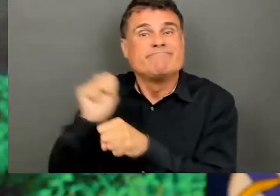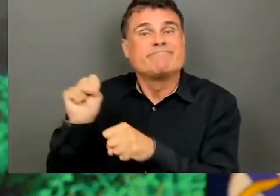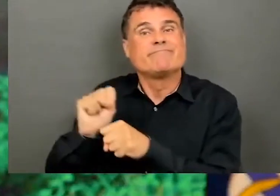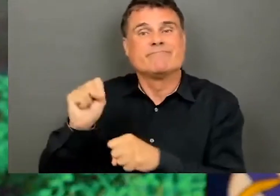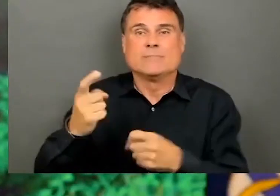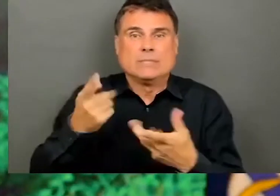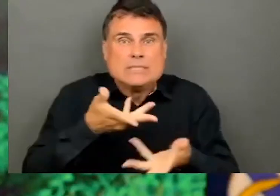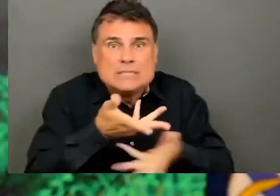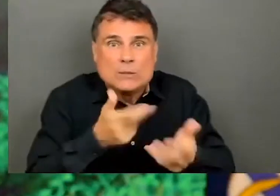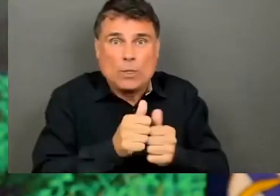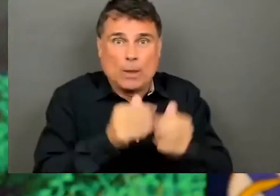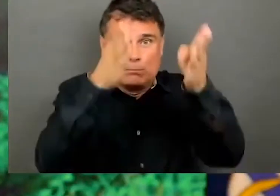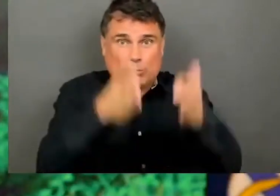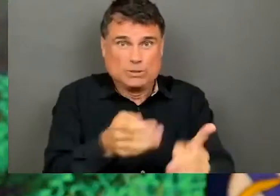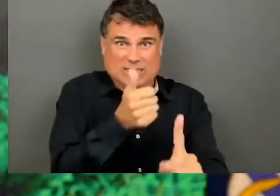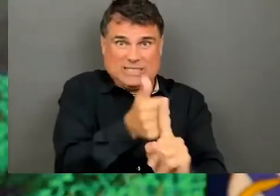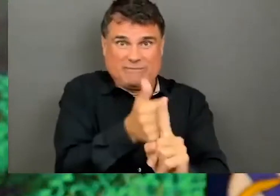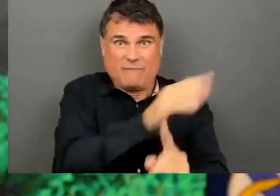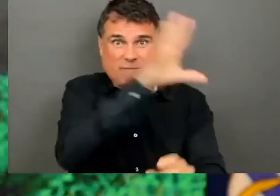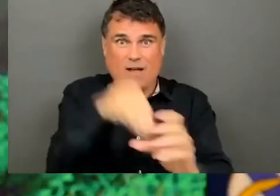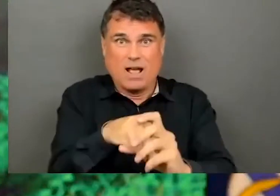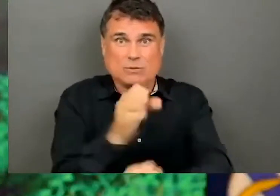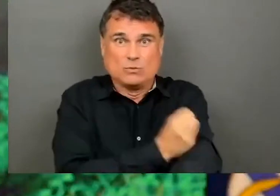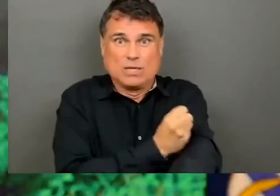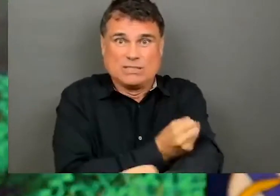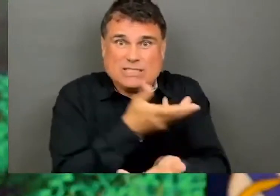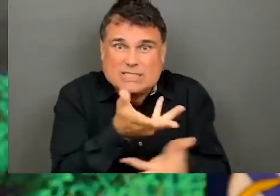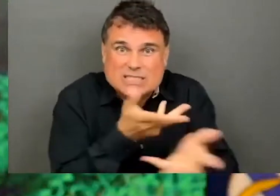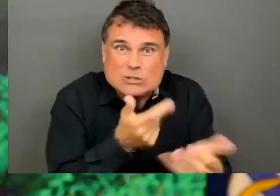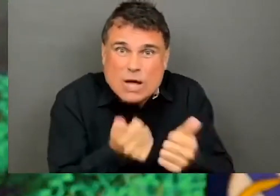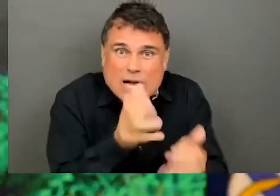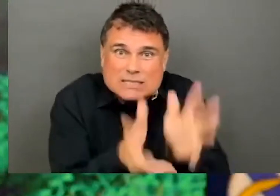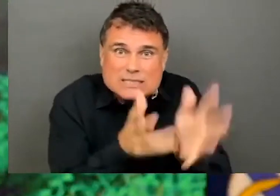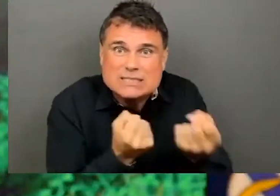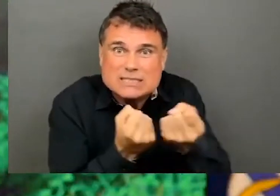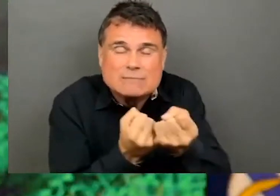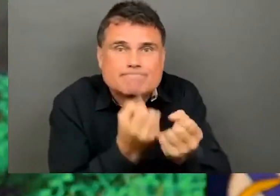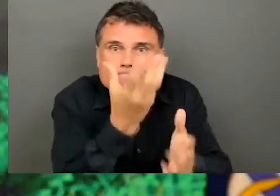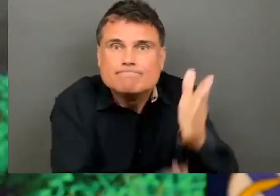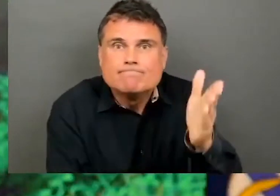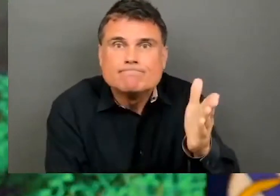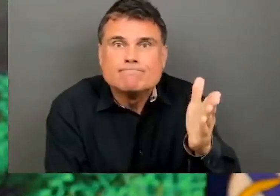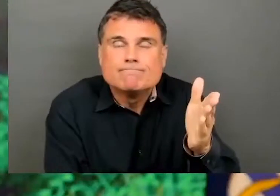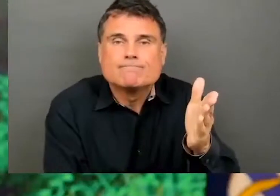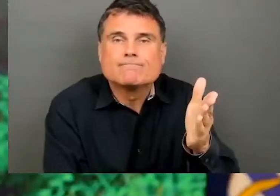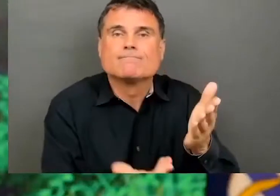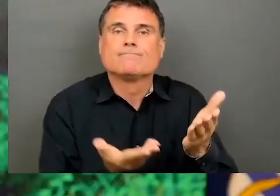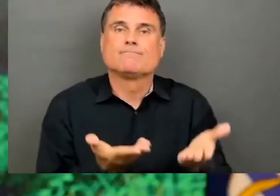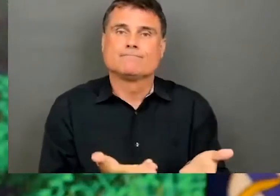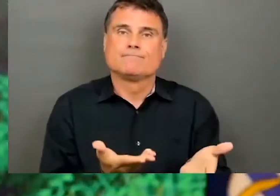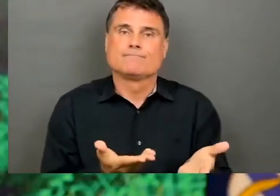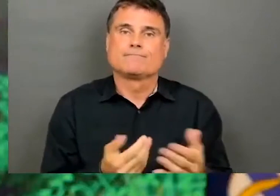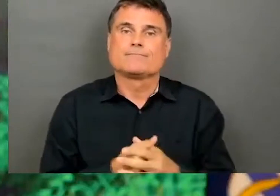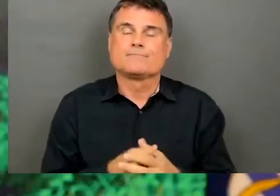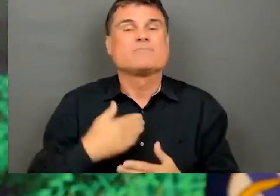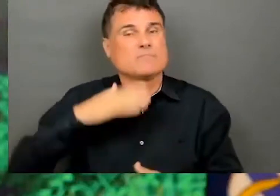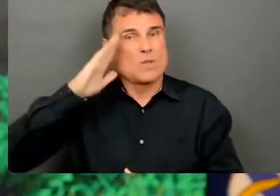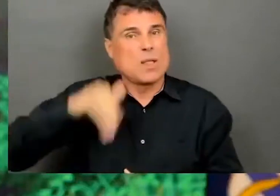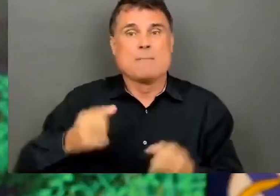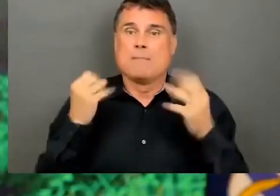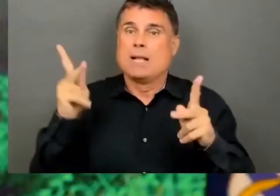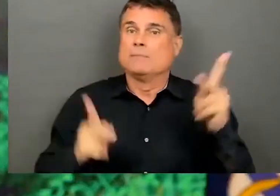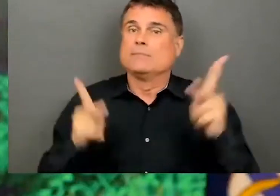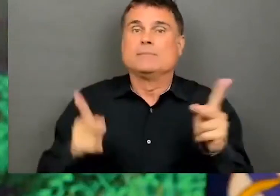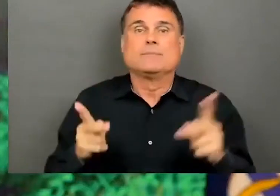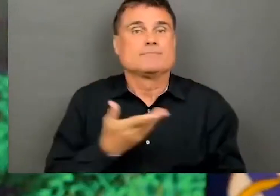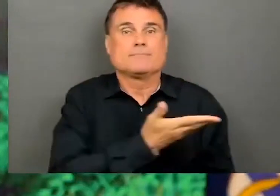people who use drugs or care about someone who does, keeping safe in this public health emergency is front of mind. So our